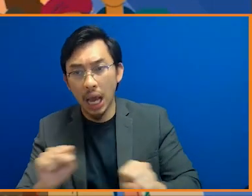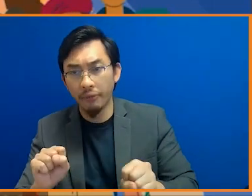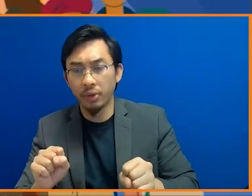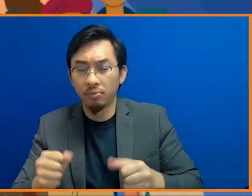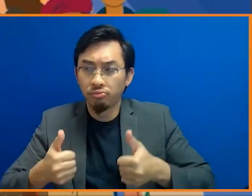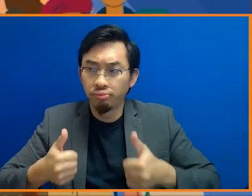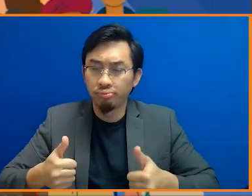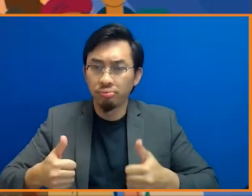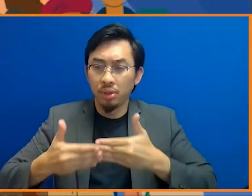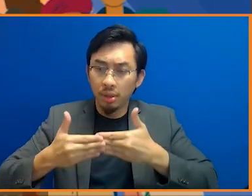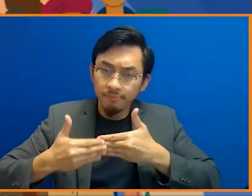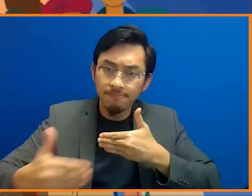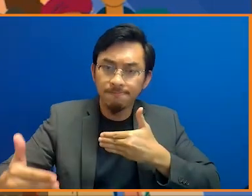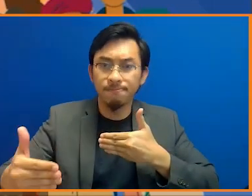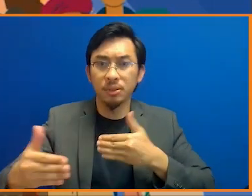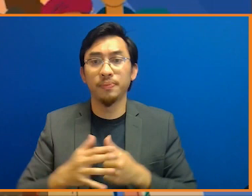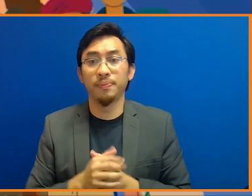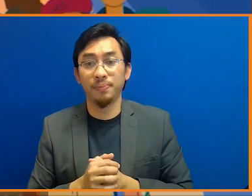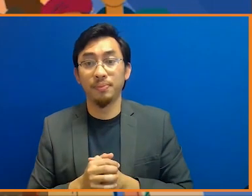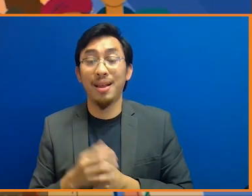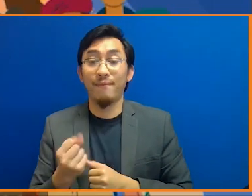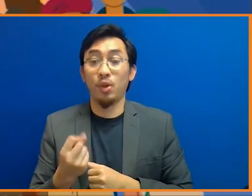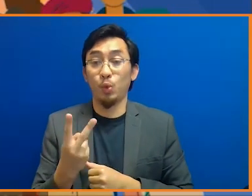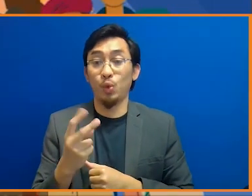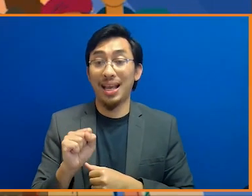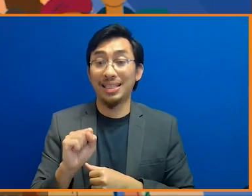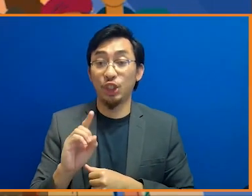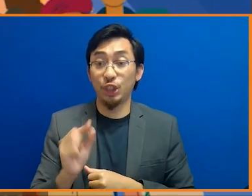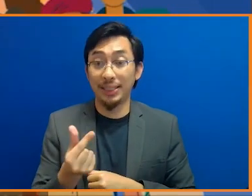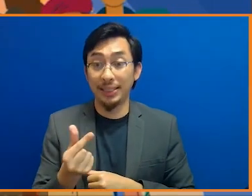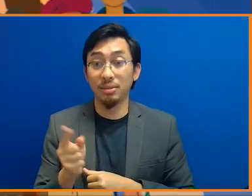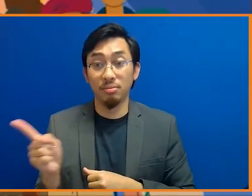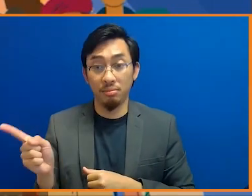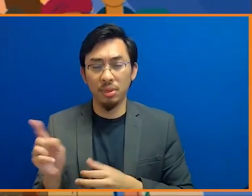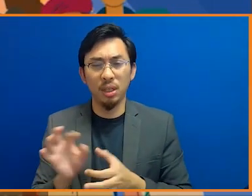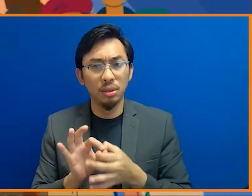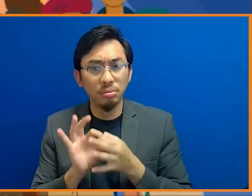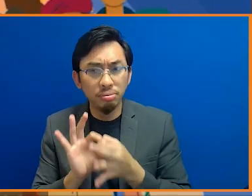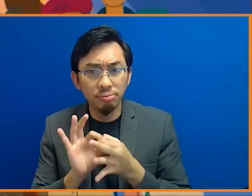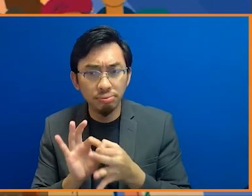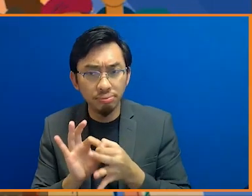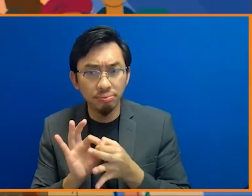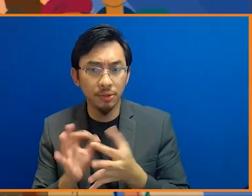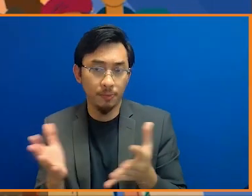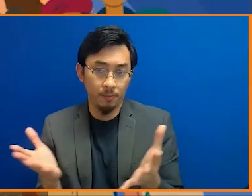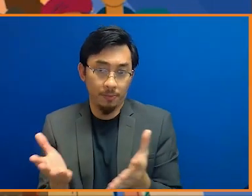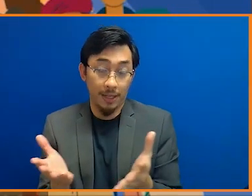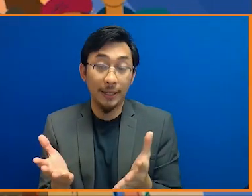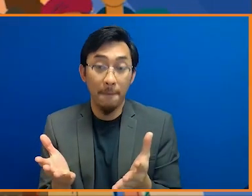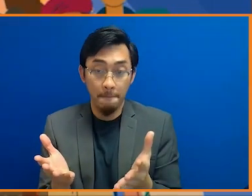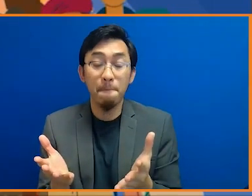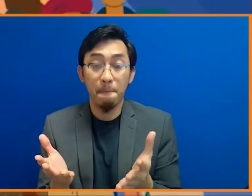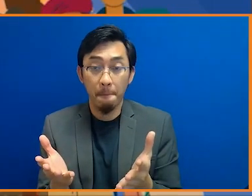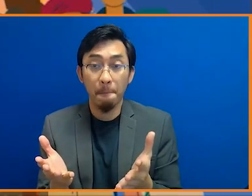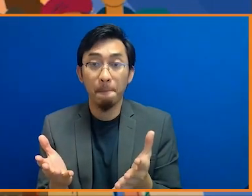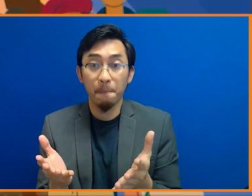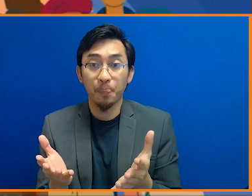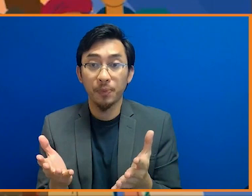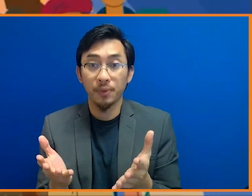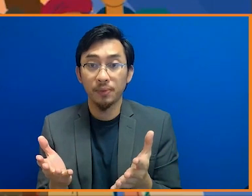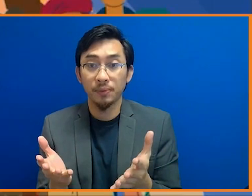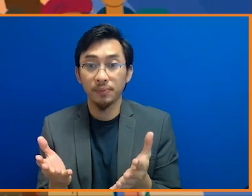safe, resilient, and sustainable. So these are two SDGs that are